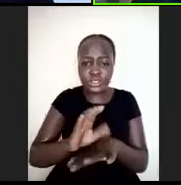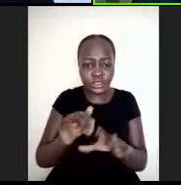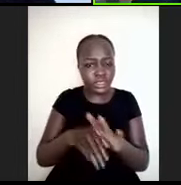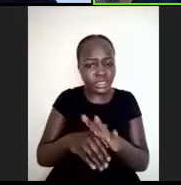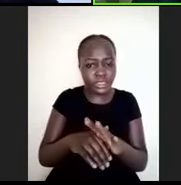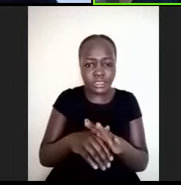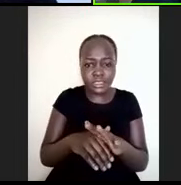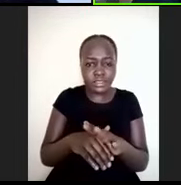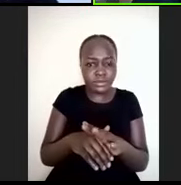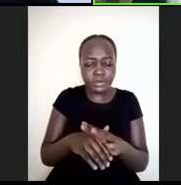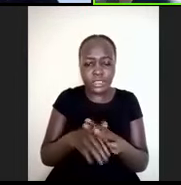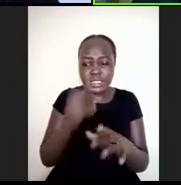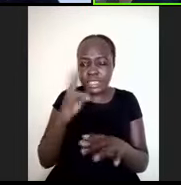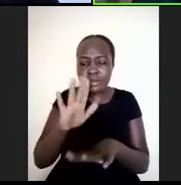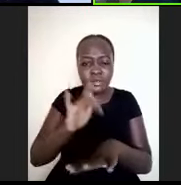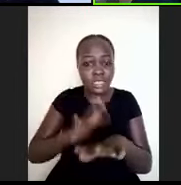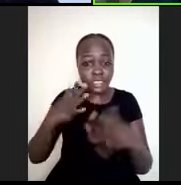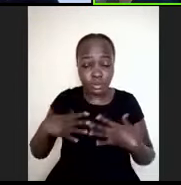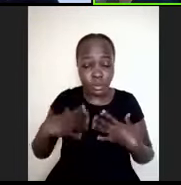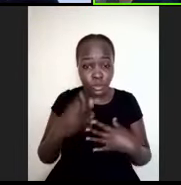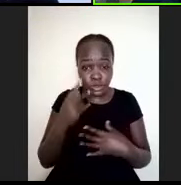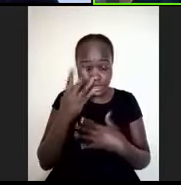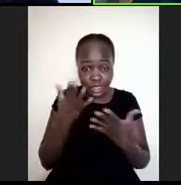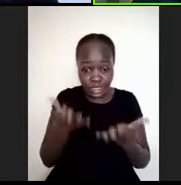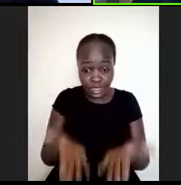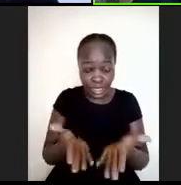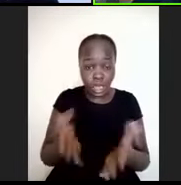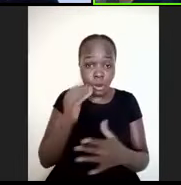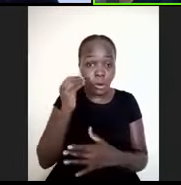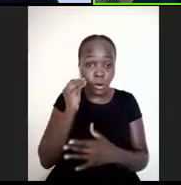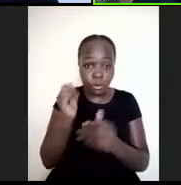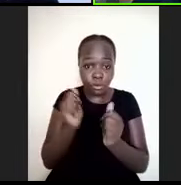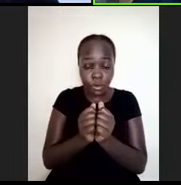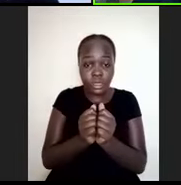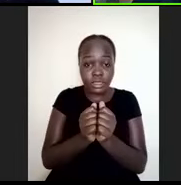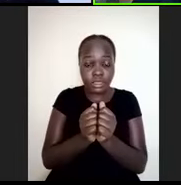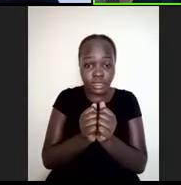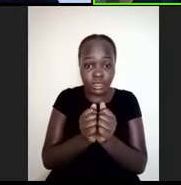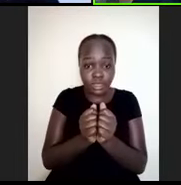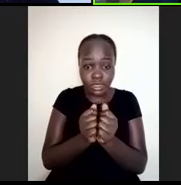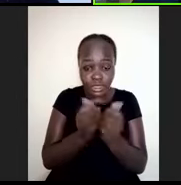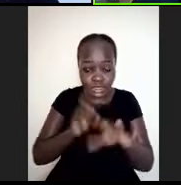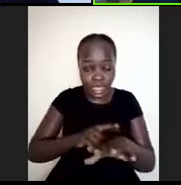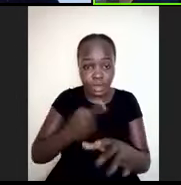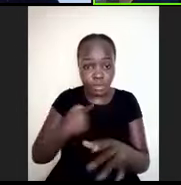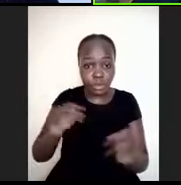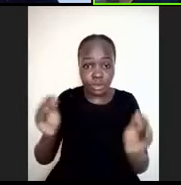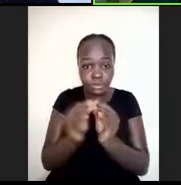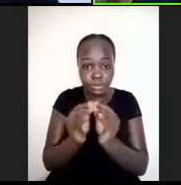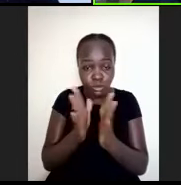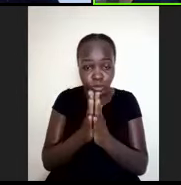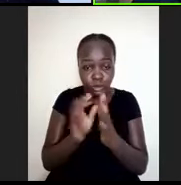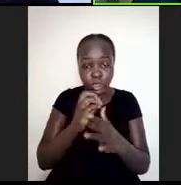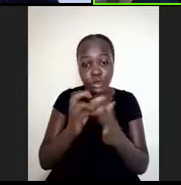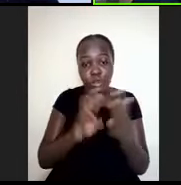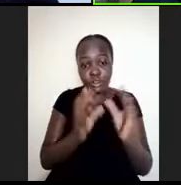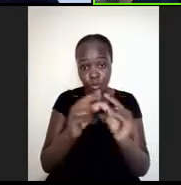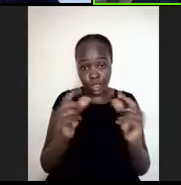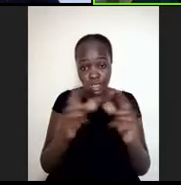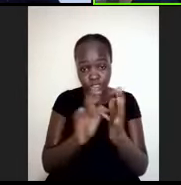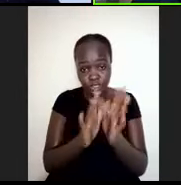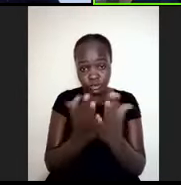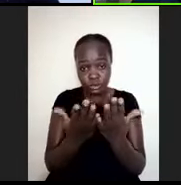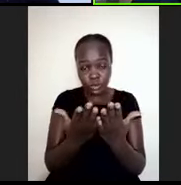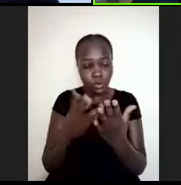touching people. He would see him here at home when we are gathered to pray or to read the word. It was so amazing.